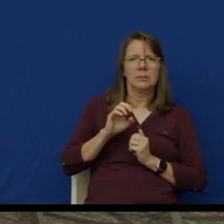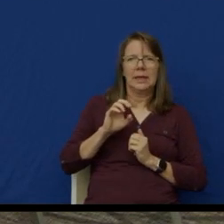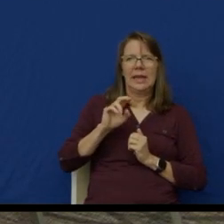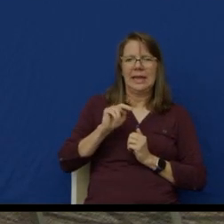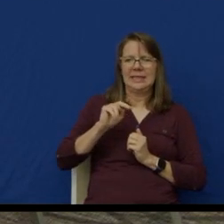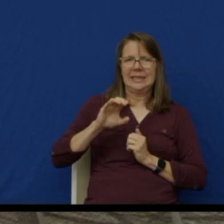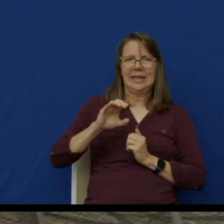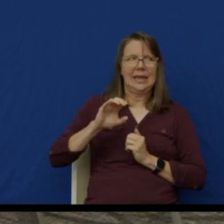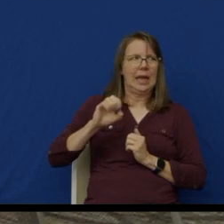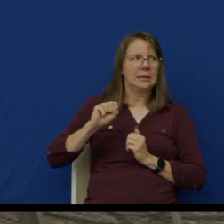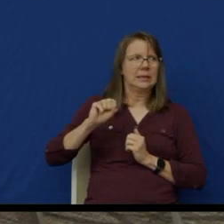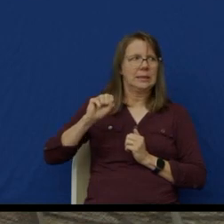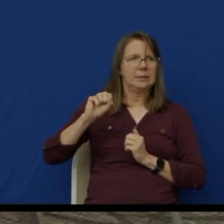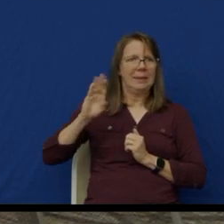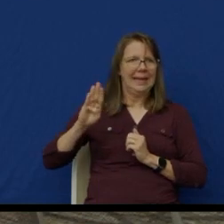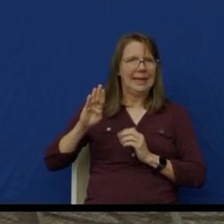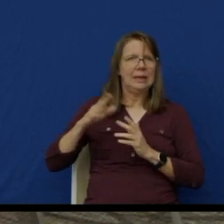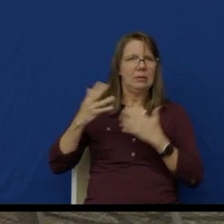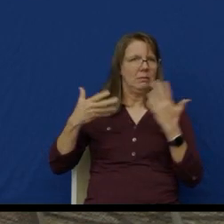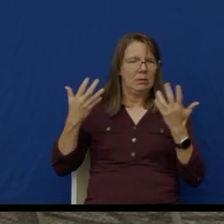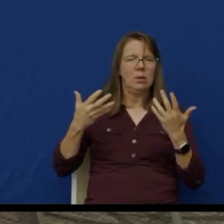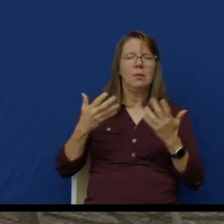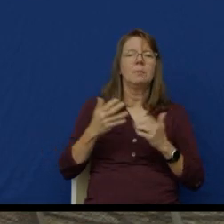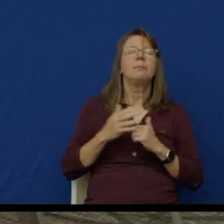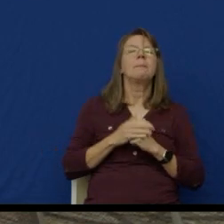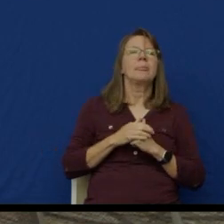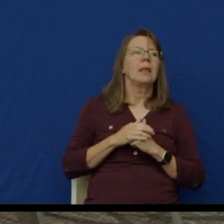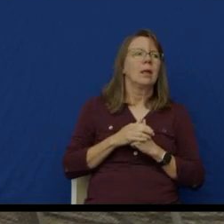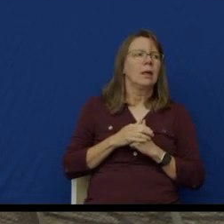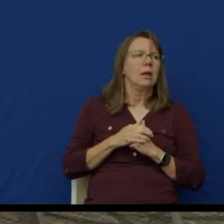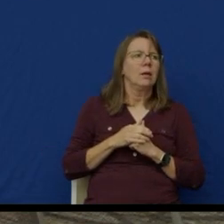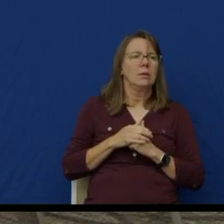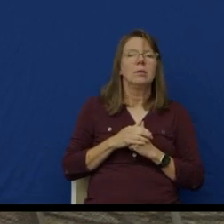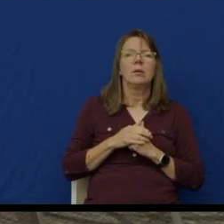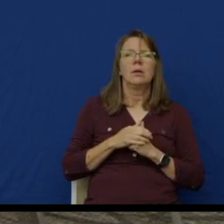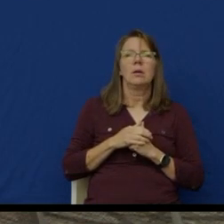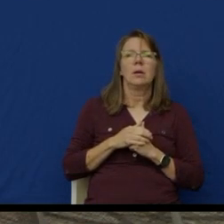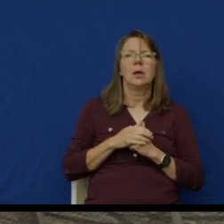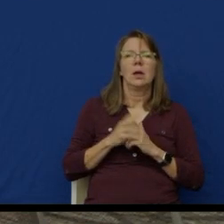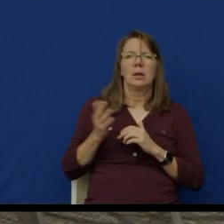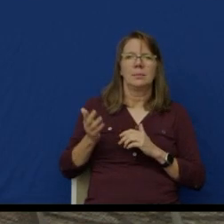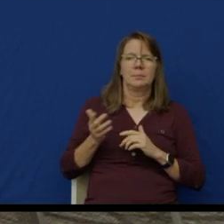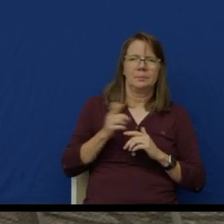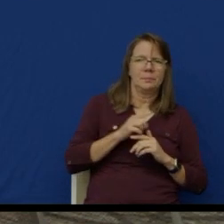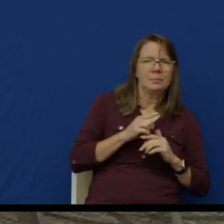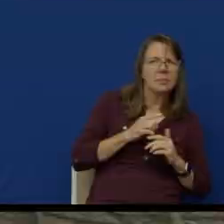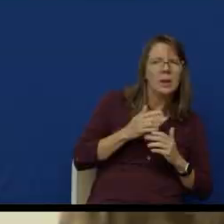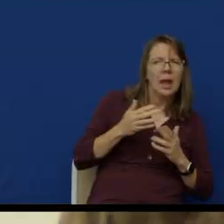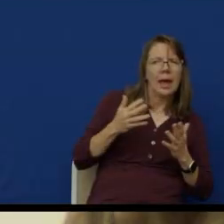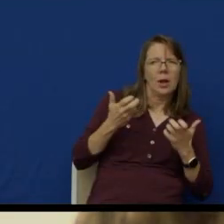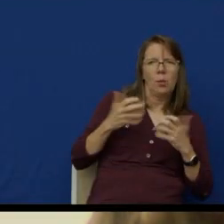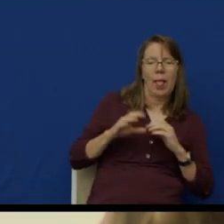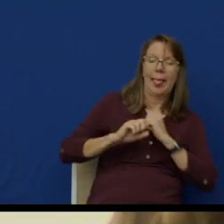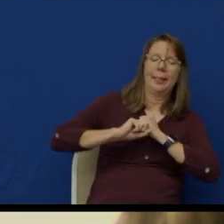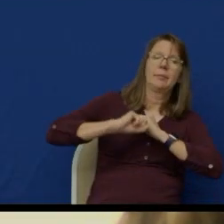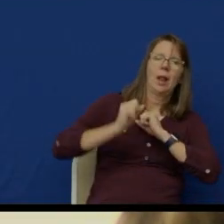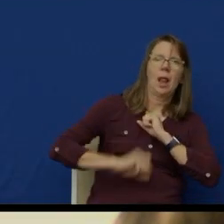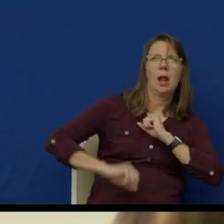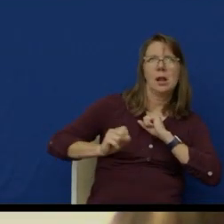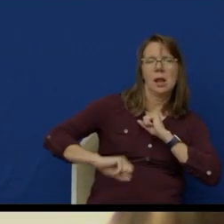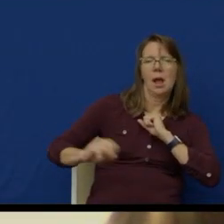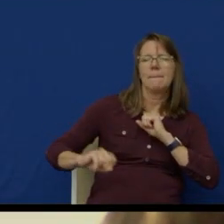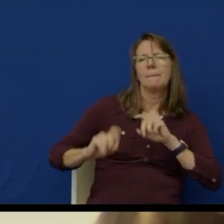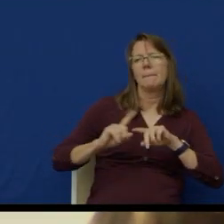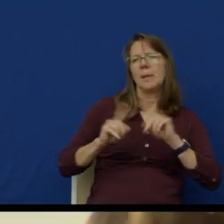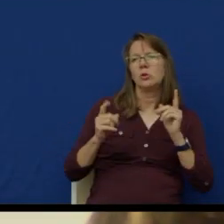Yes. That's right. Right. And just not to labor it, we, like a lot of things, there are so